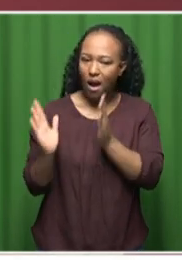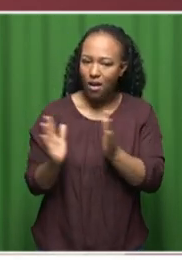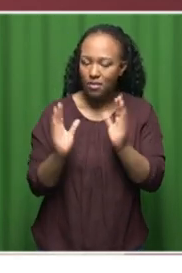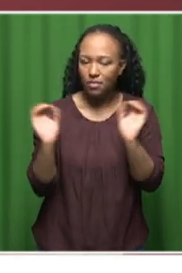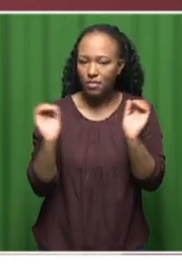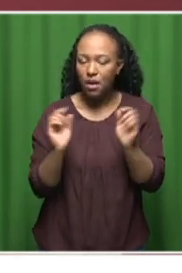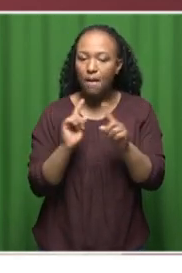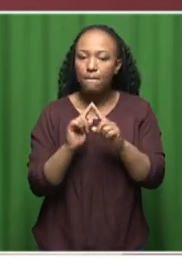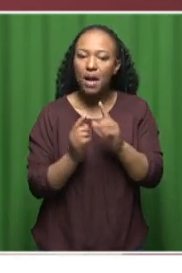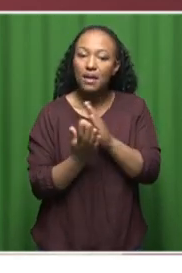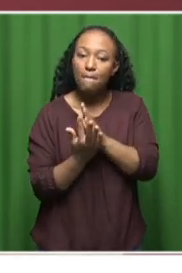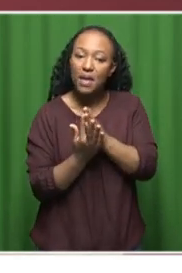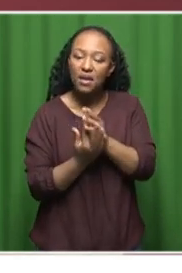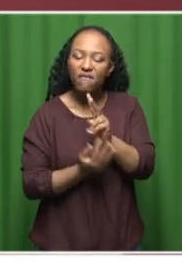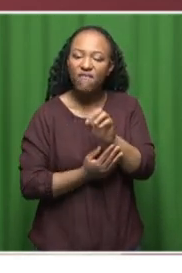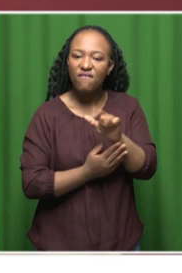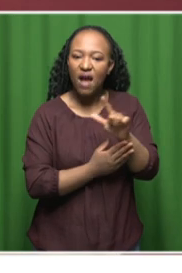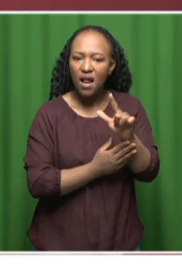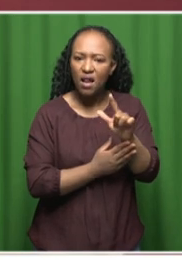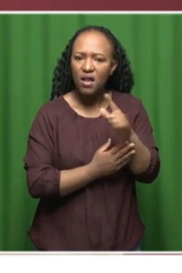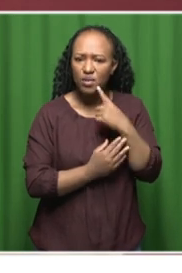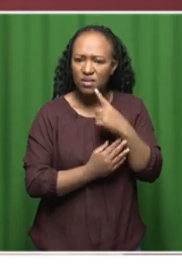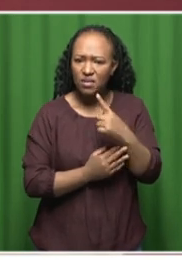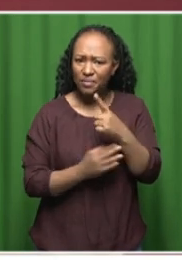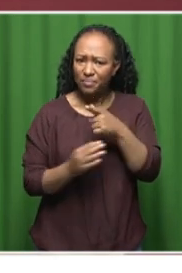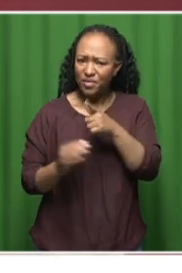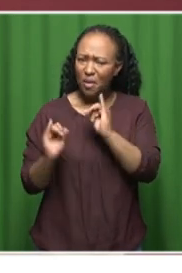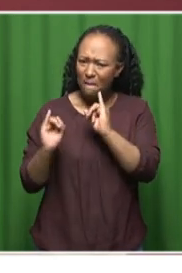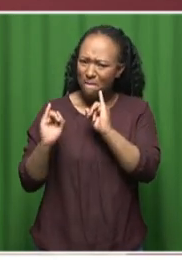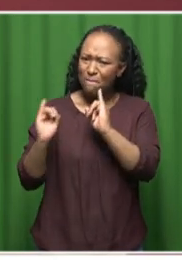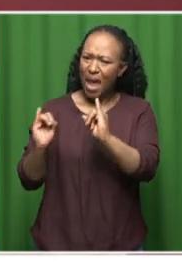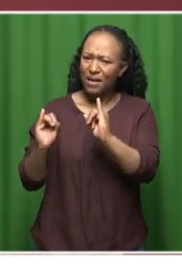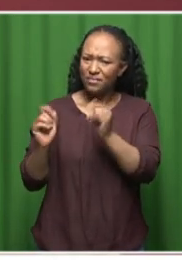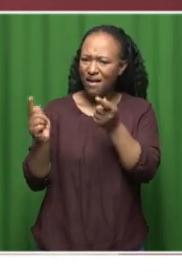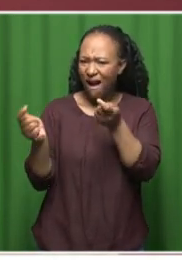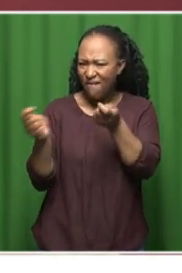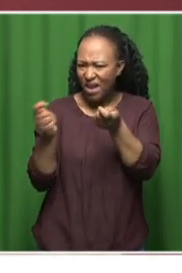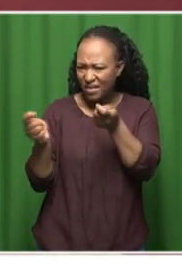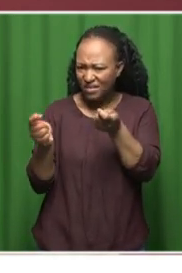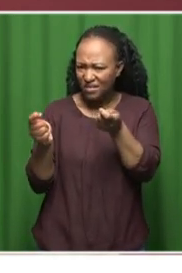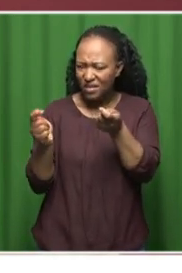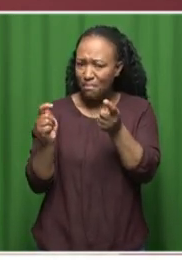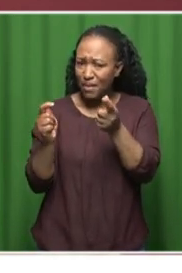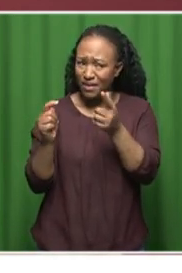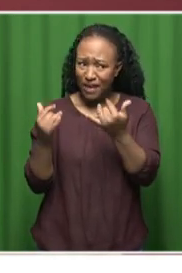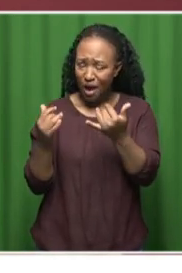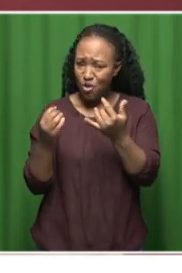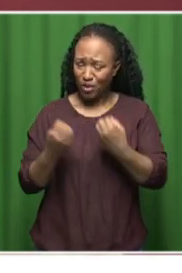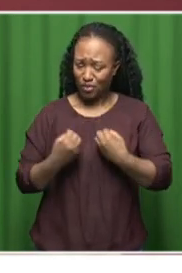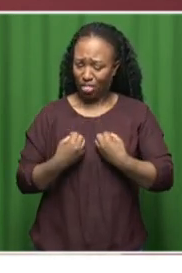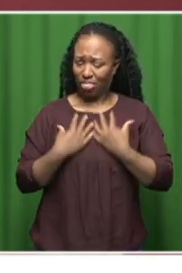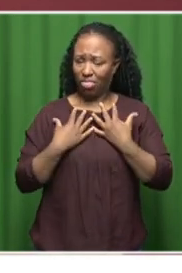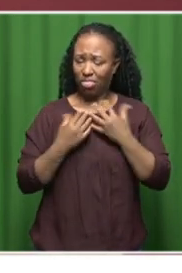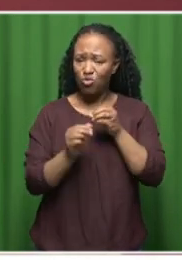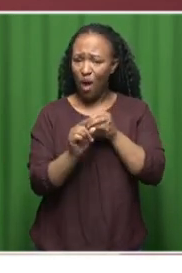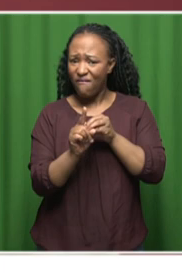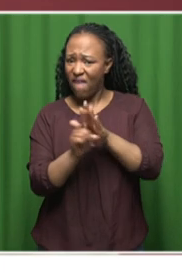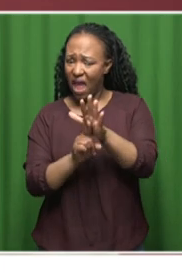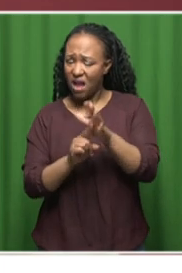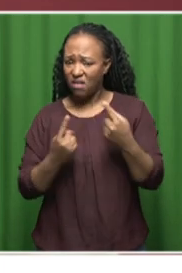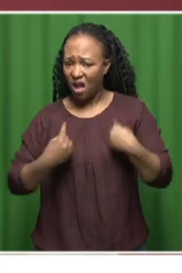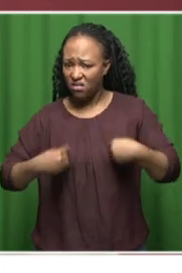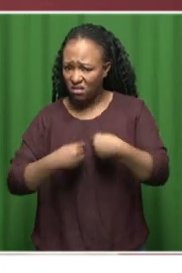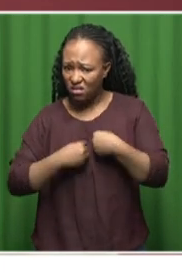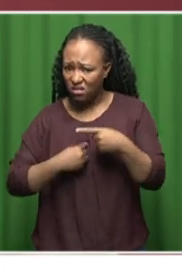say, you are bringing your debt, you are bringing your poor governance to us, and you're going to implicate us in your poor governance. You are actually going to